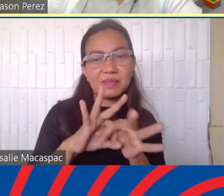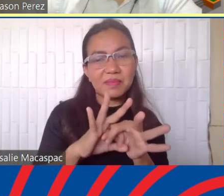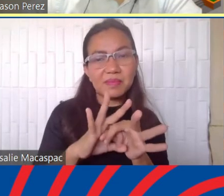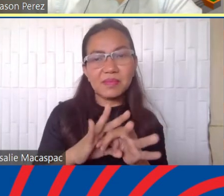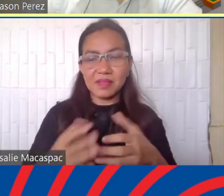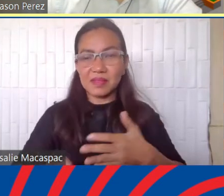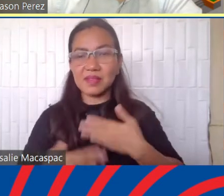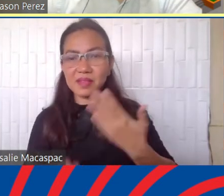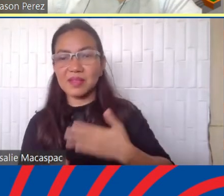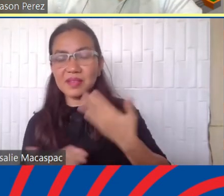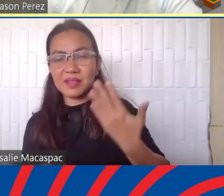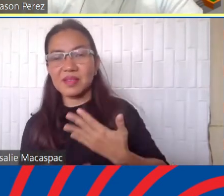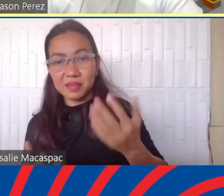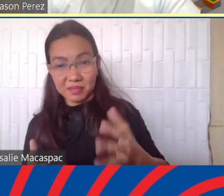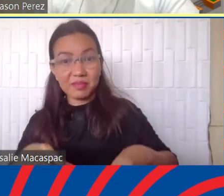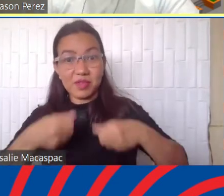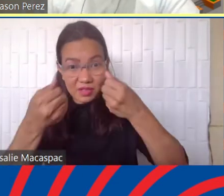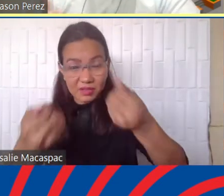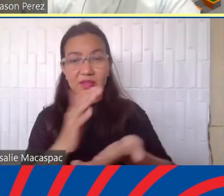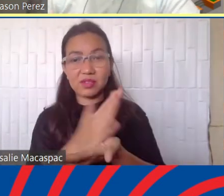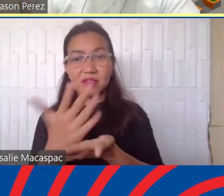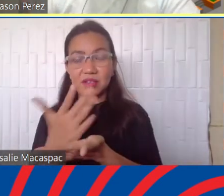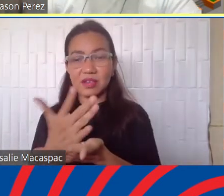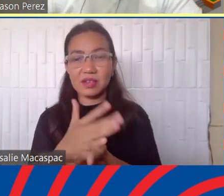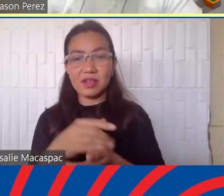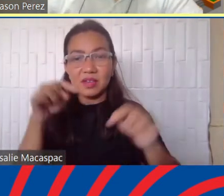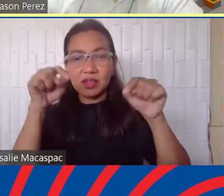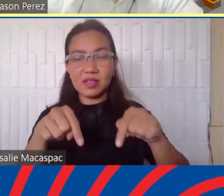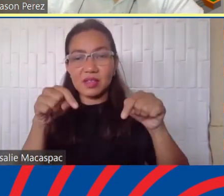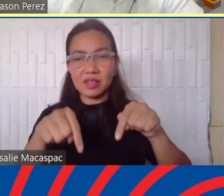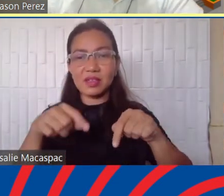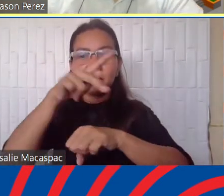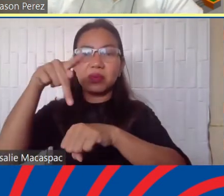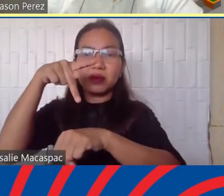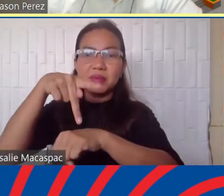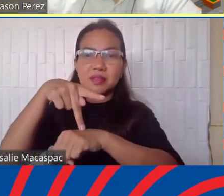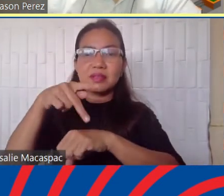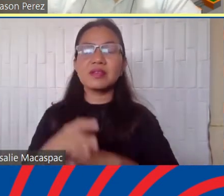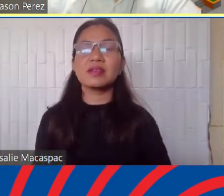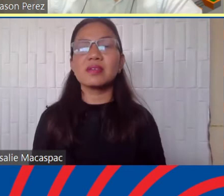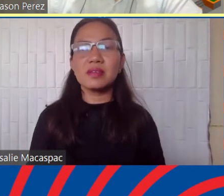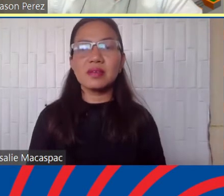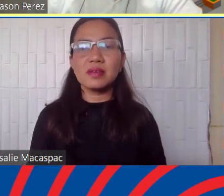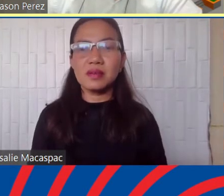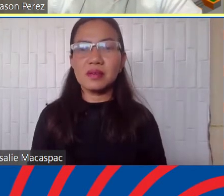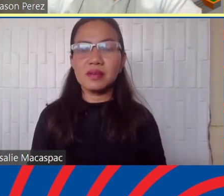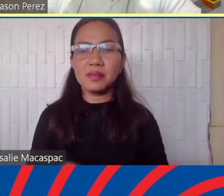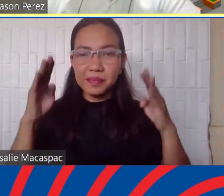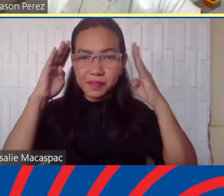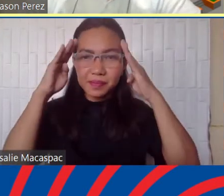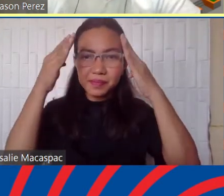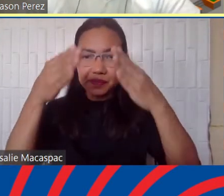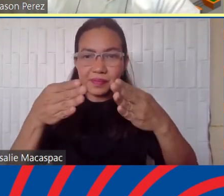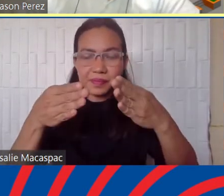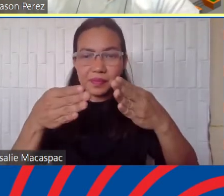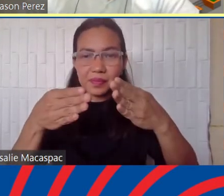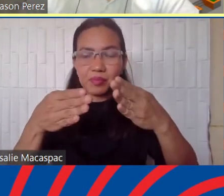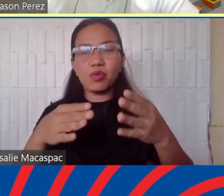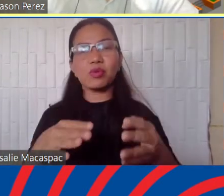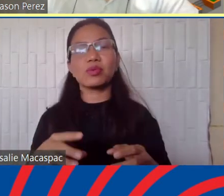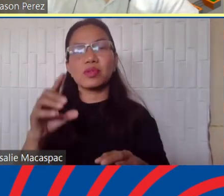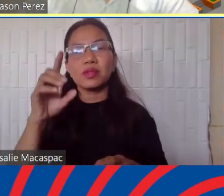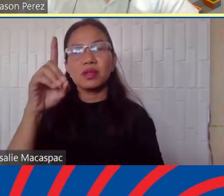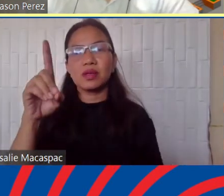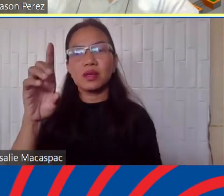see other examples that are here in the Philippines. No? That is focus on data